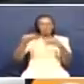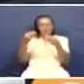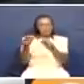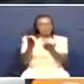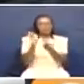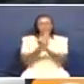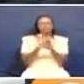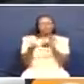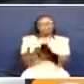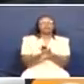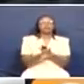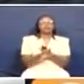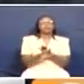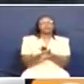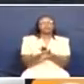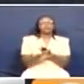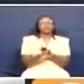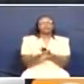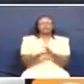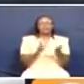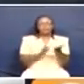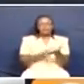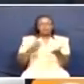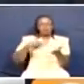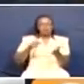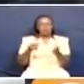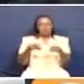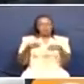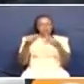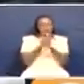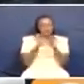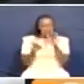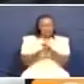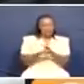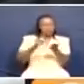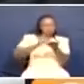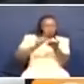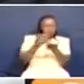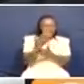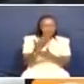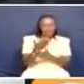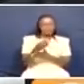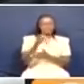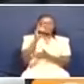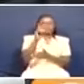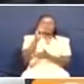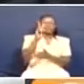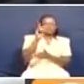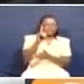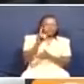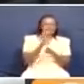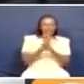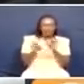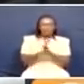We filed a complete set of all the written documents, the DVDs, we served everything